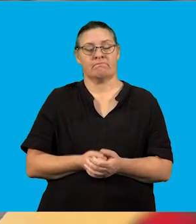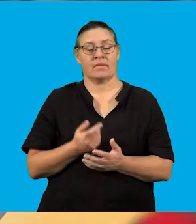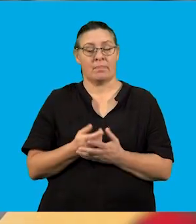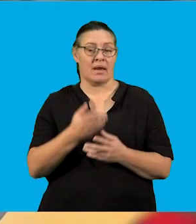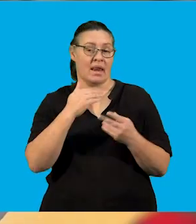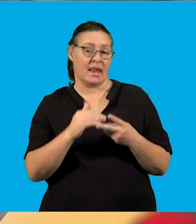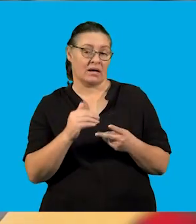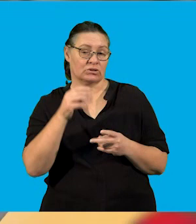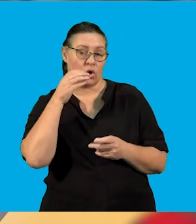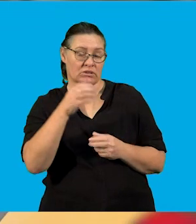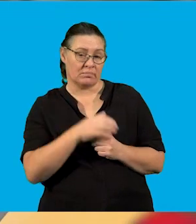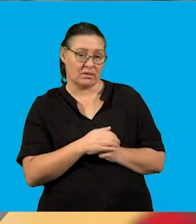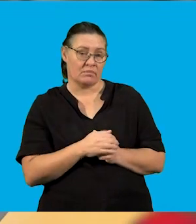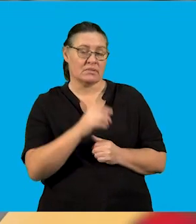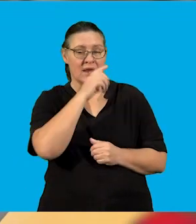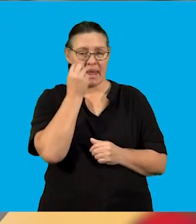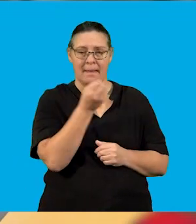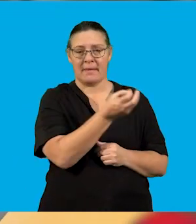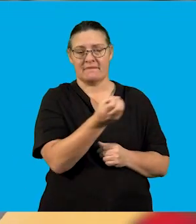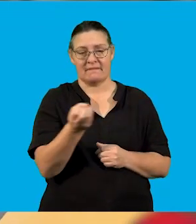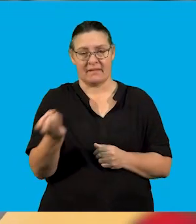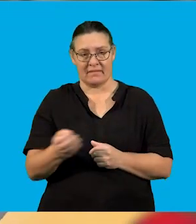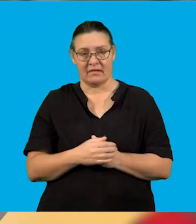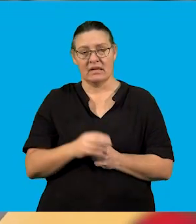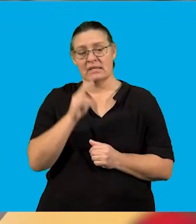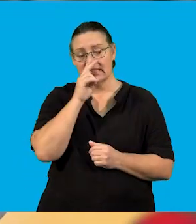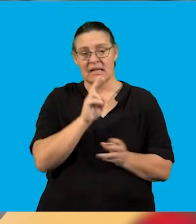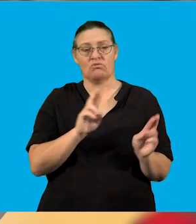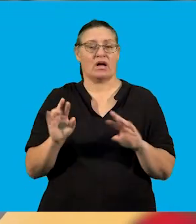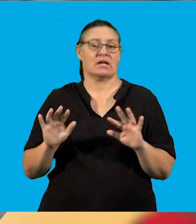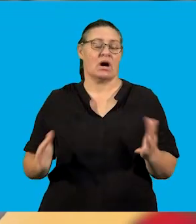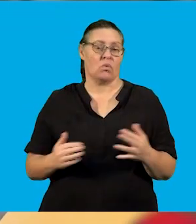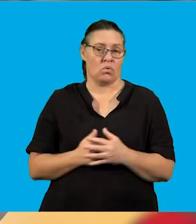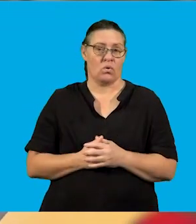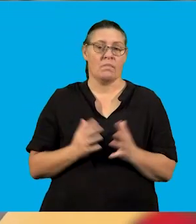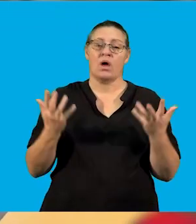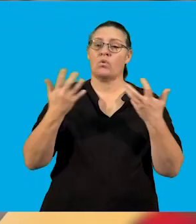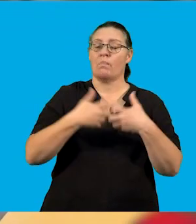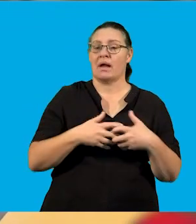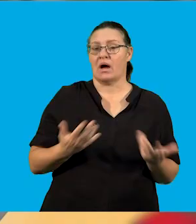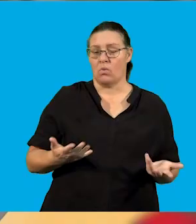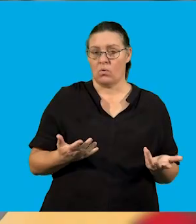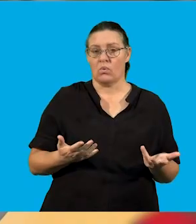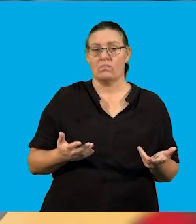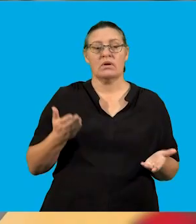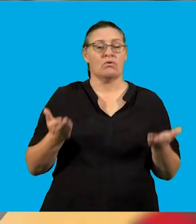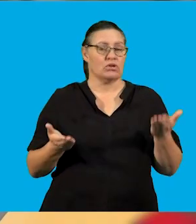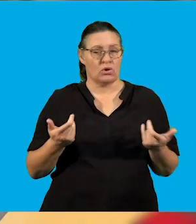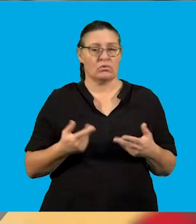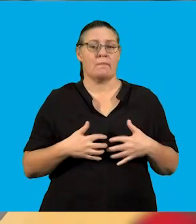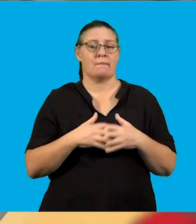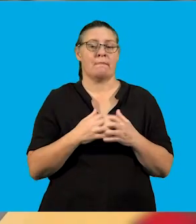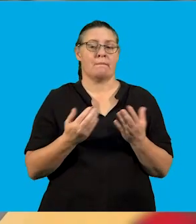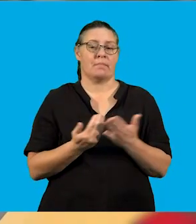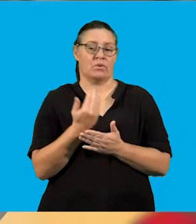Now, when moving on to our next concept, whereby now we need to name these compounds, we have seen how they react, we have seen how they combine in a